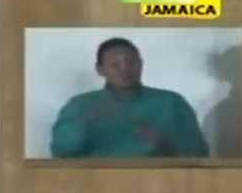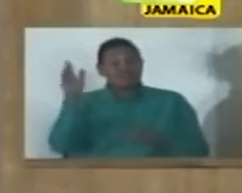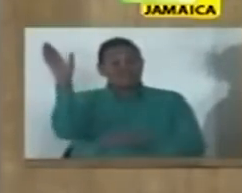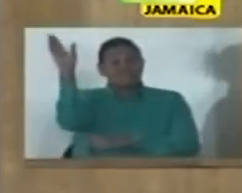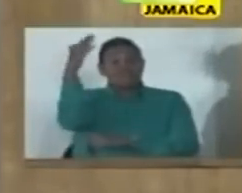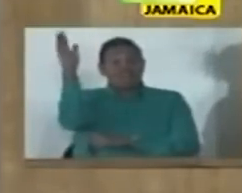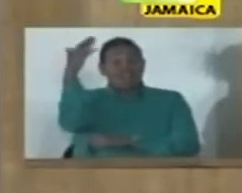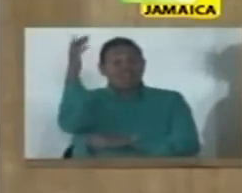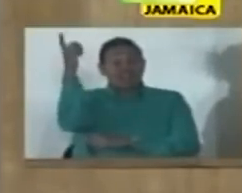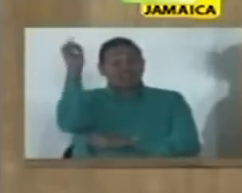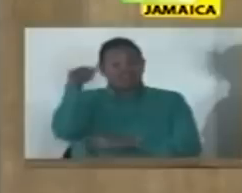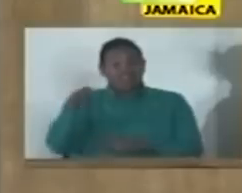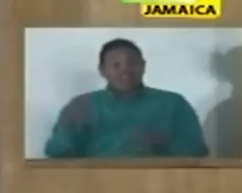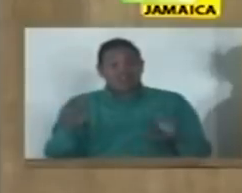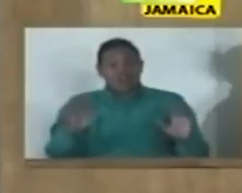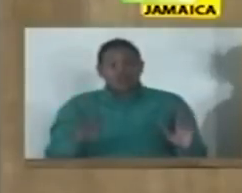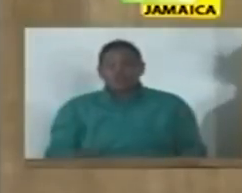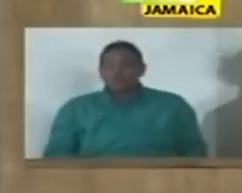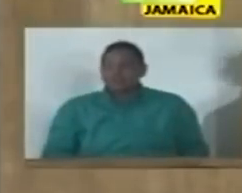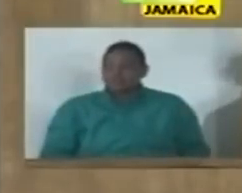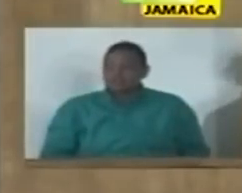flag.